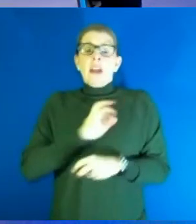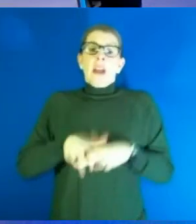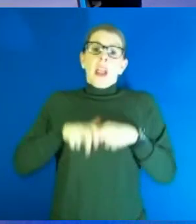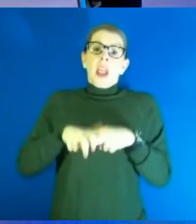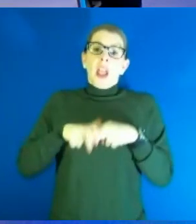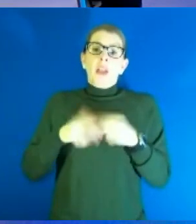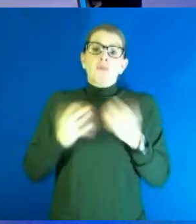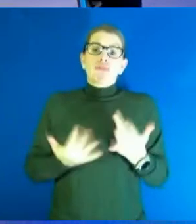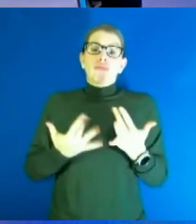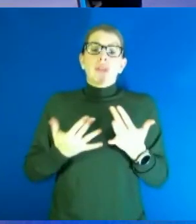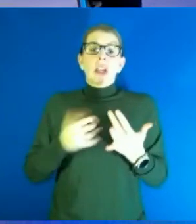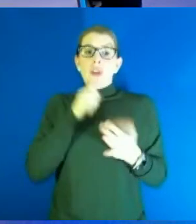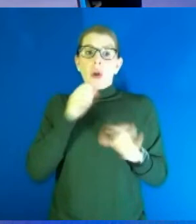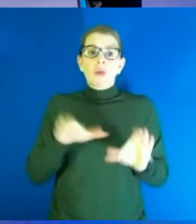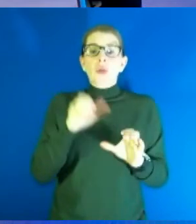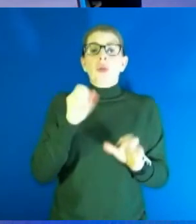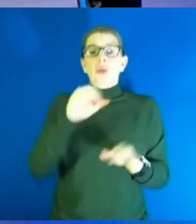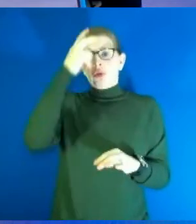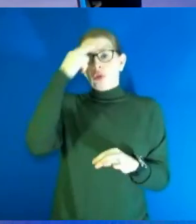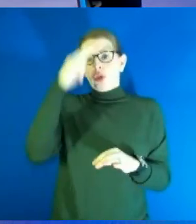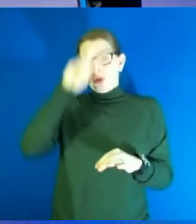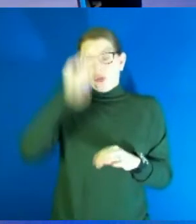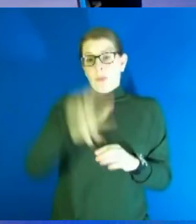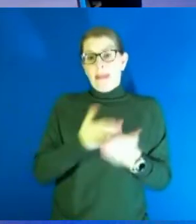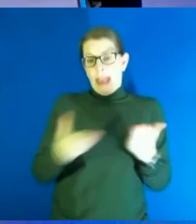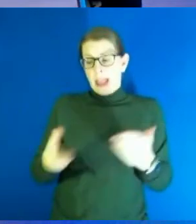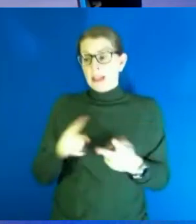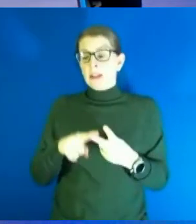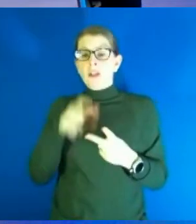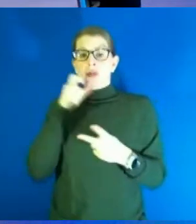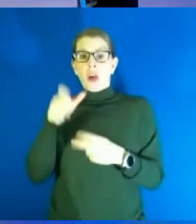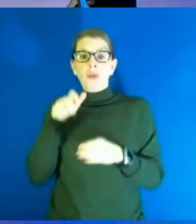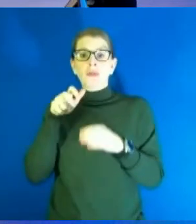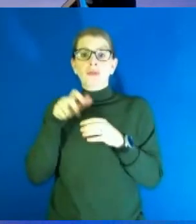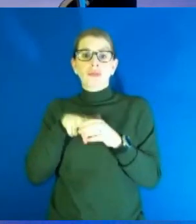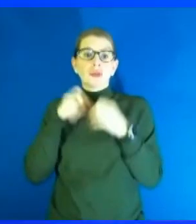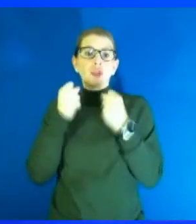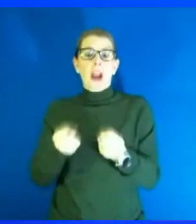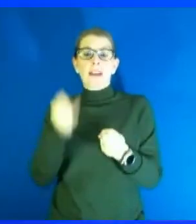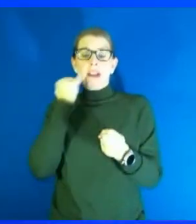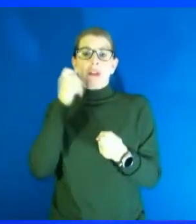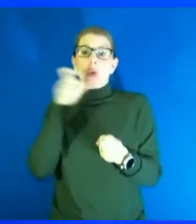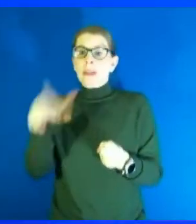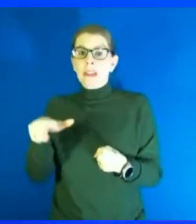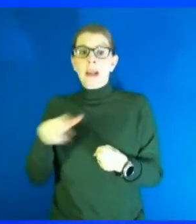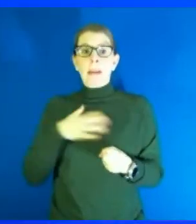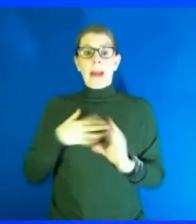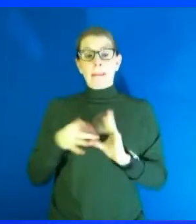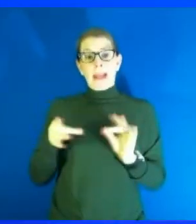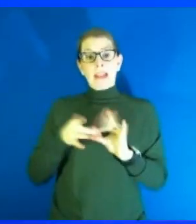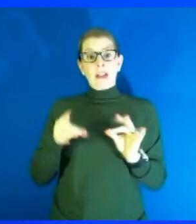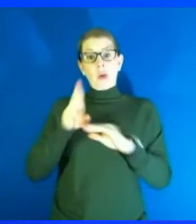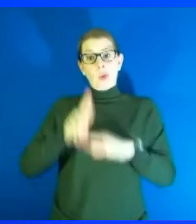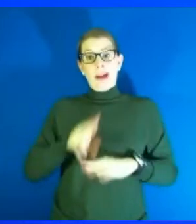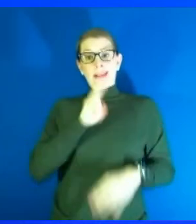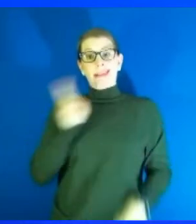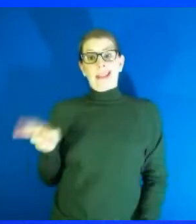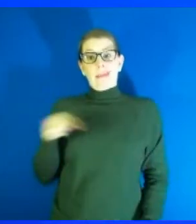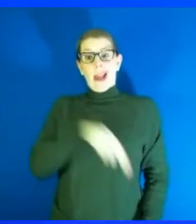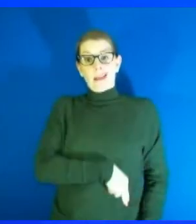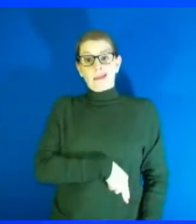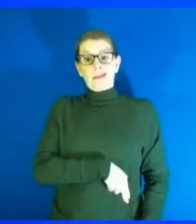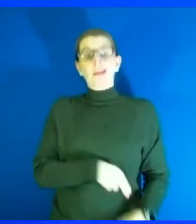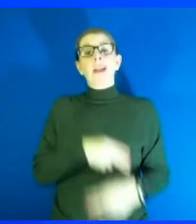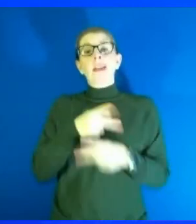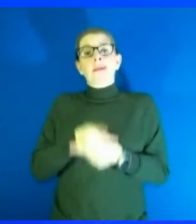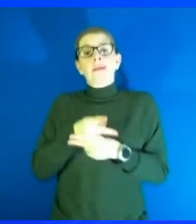Don't do stupid things. Don't be on the roads when it's not necessary. What's your message to people? My message is, wear your seatbelt, take care of yourself, try